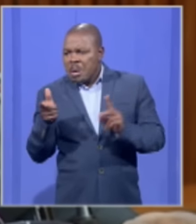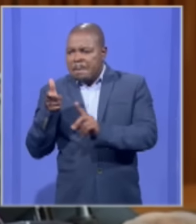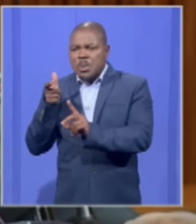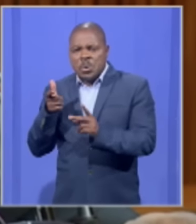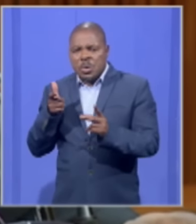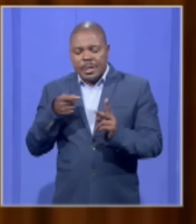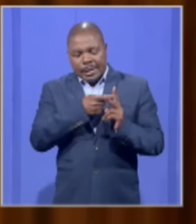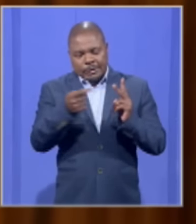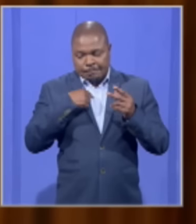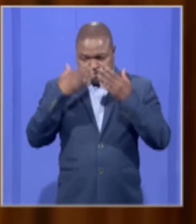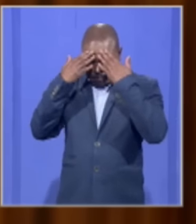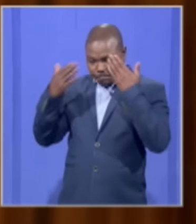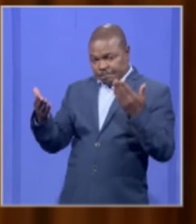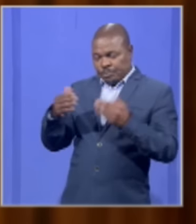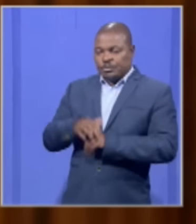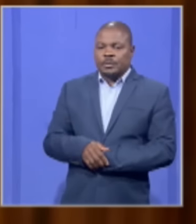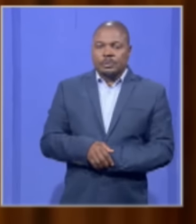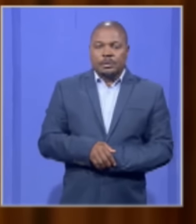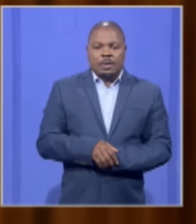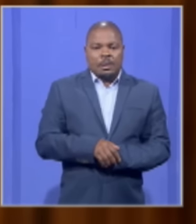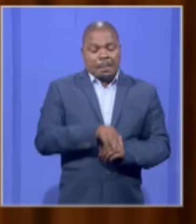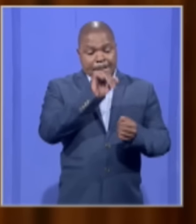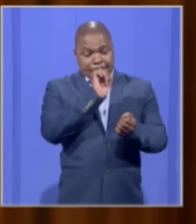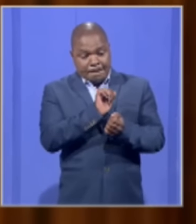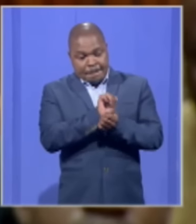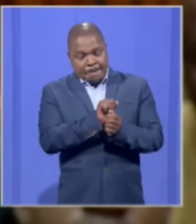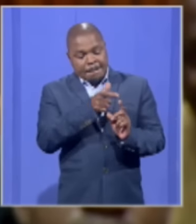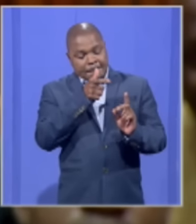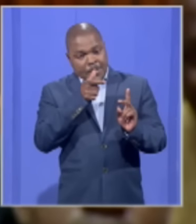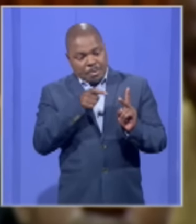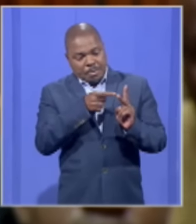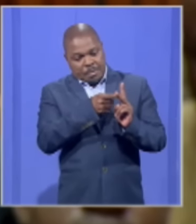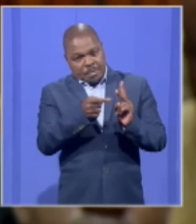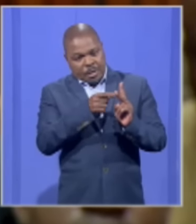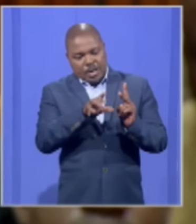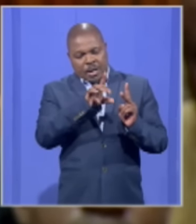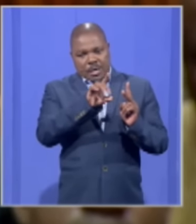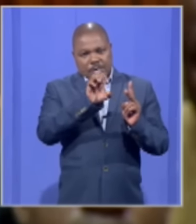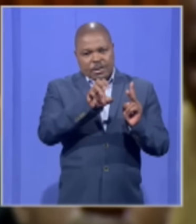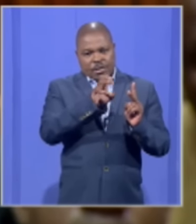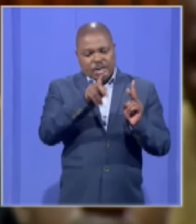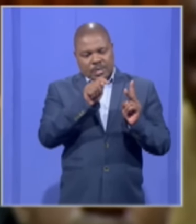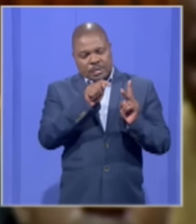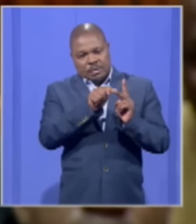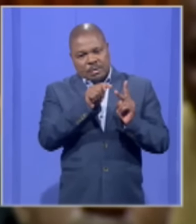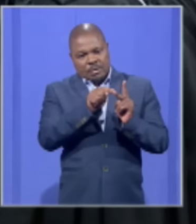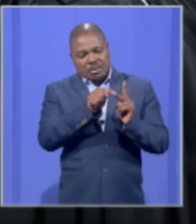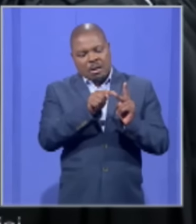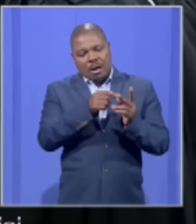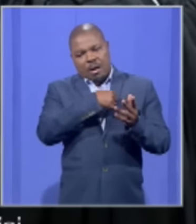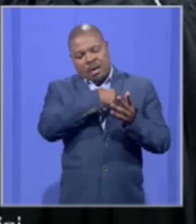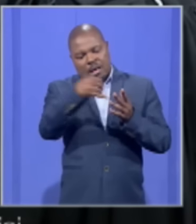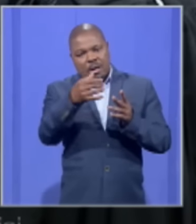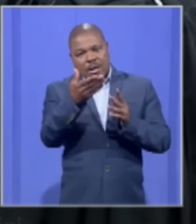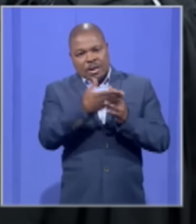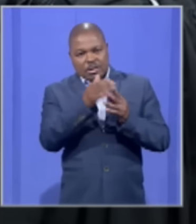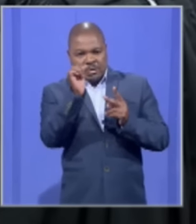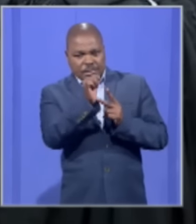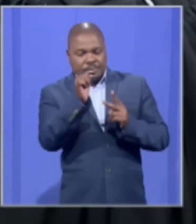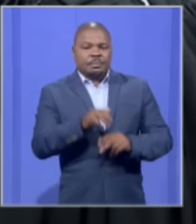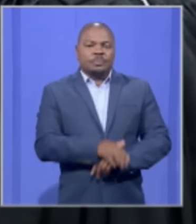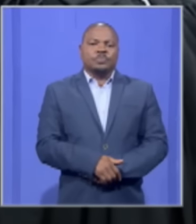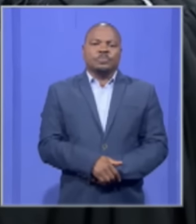about the offenses. Ditatofatso tsa polao le maiteko a polao kgatlhanong le Rudolph de Vet di phimotswe ke Katlego wa dikgang tsa